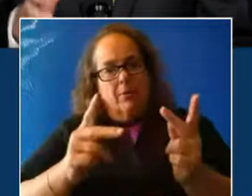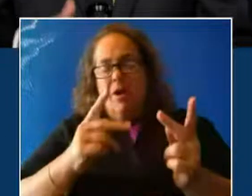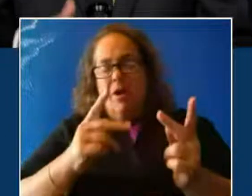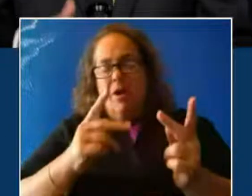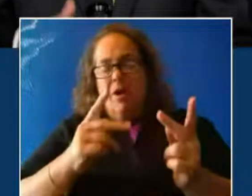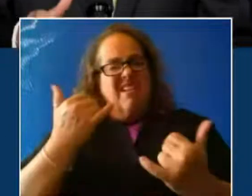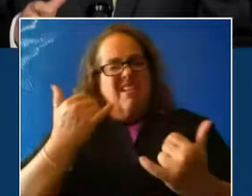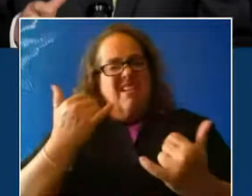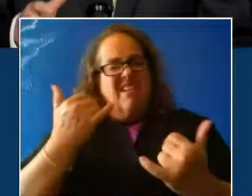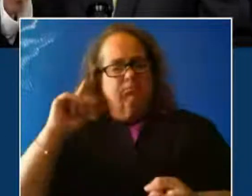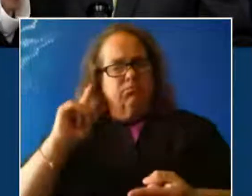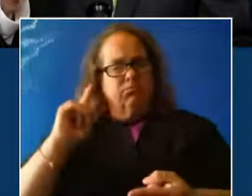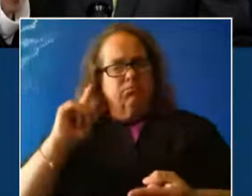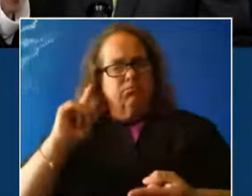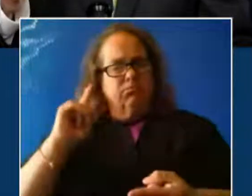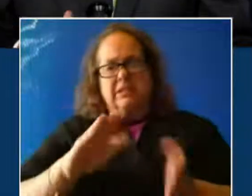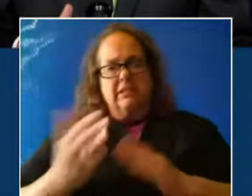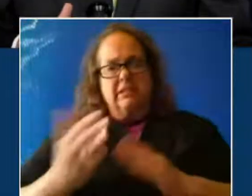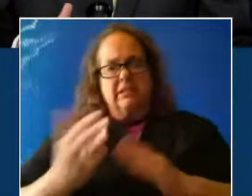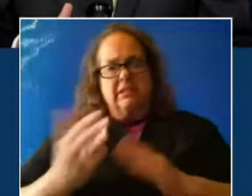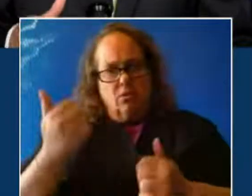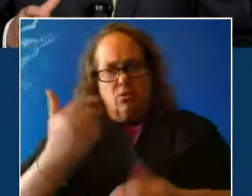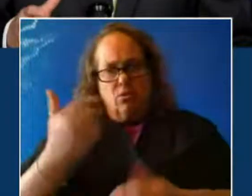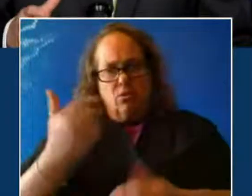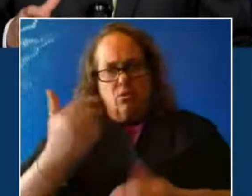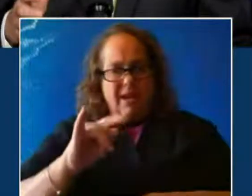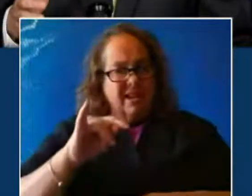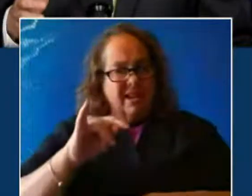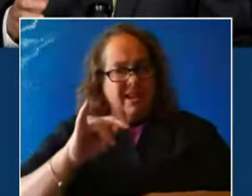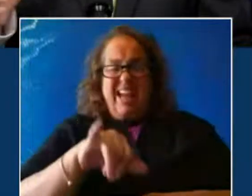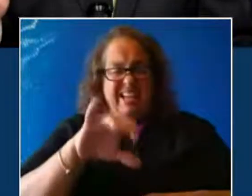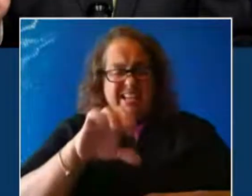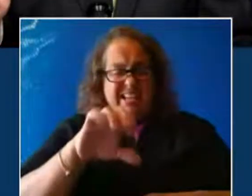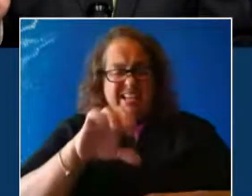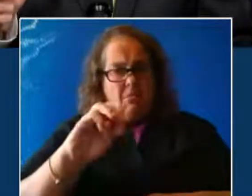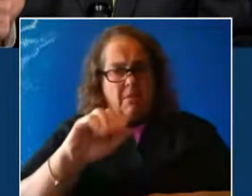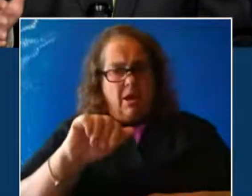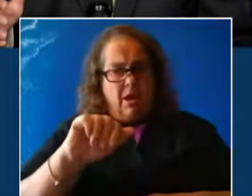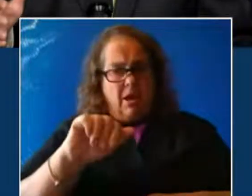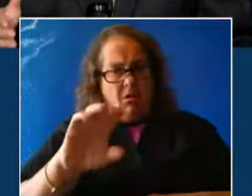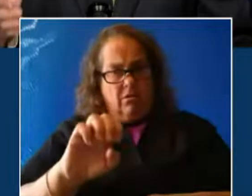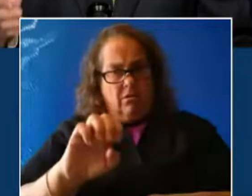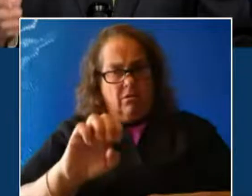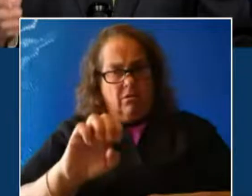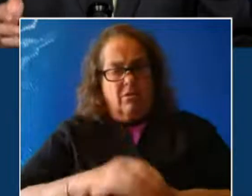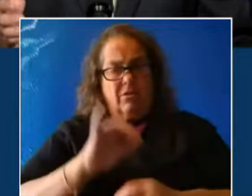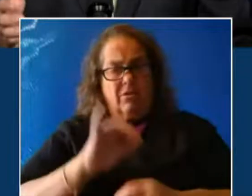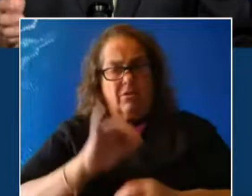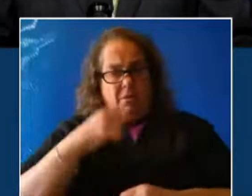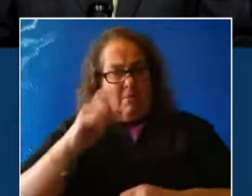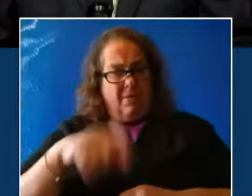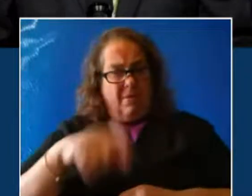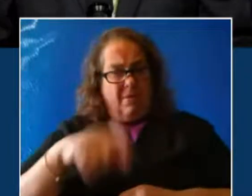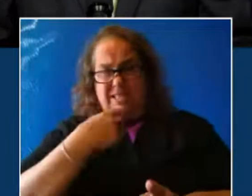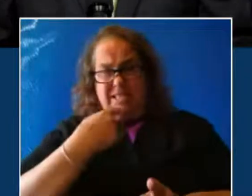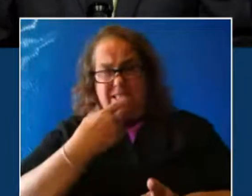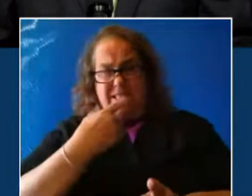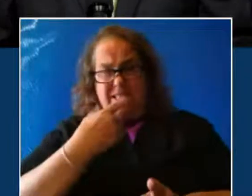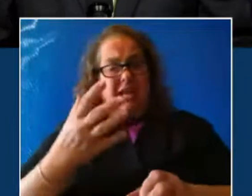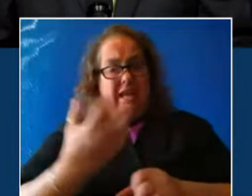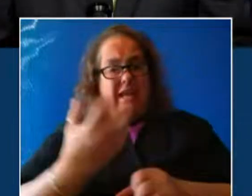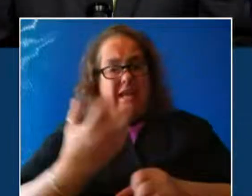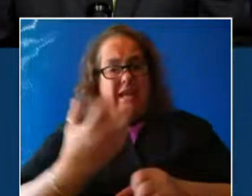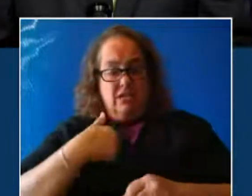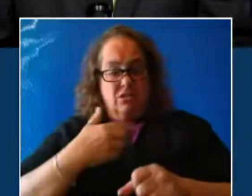are miracles. They protect you. They can get us fully through this pandemic. And just look at